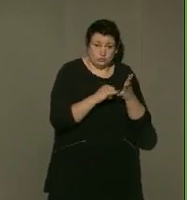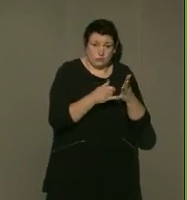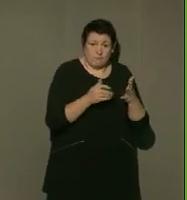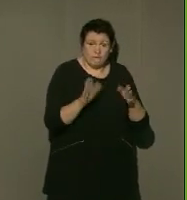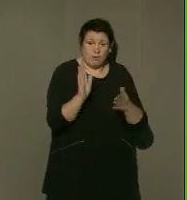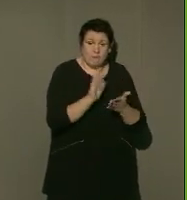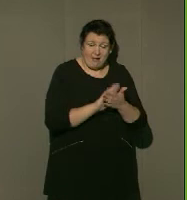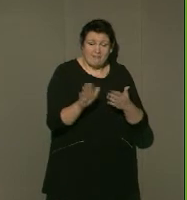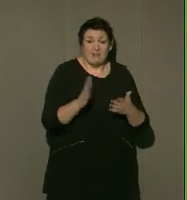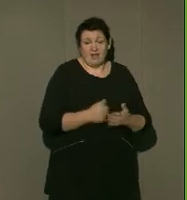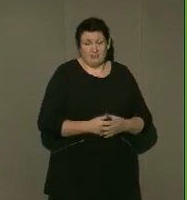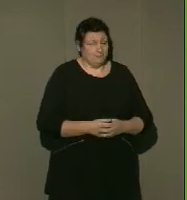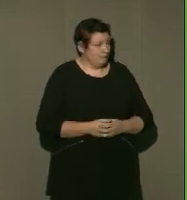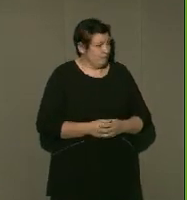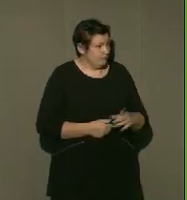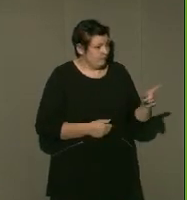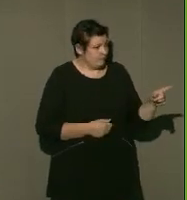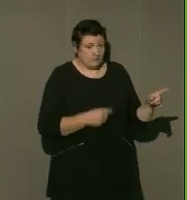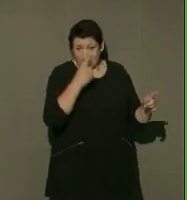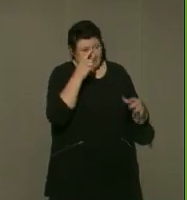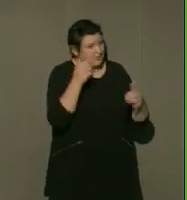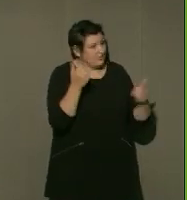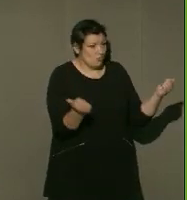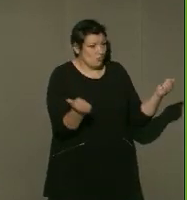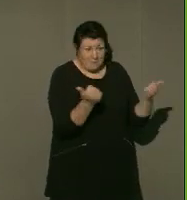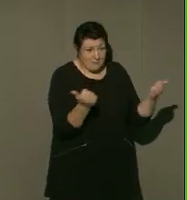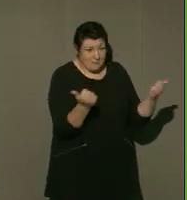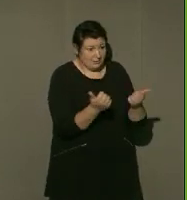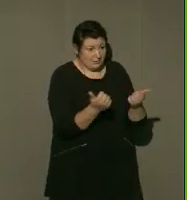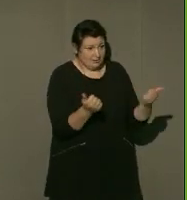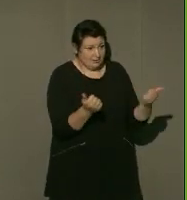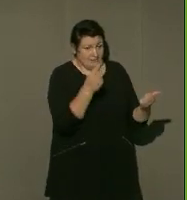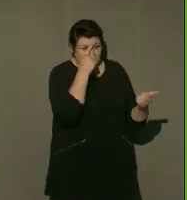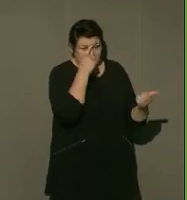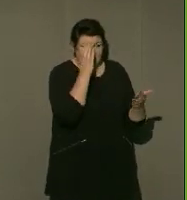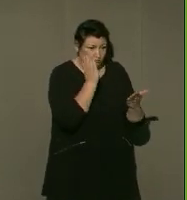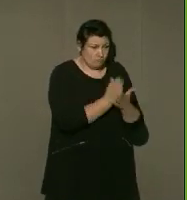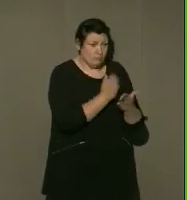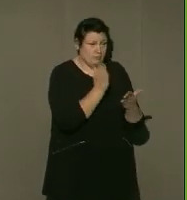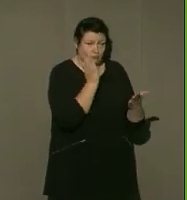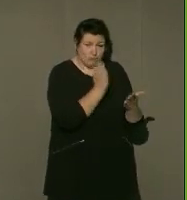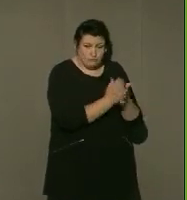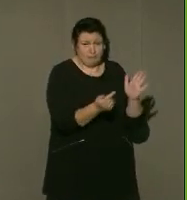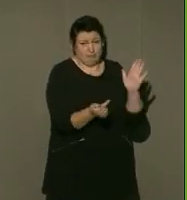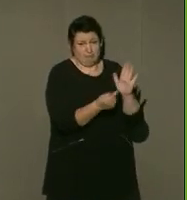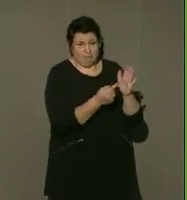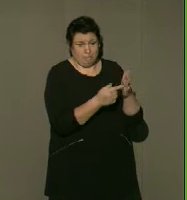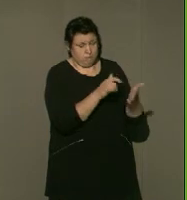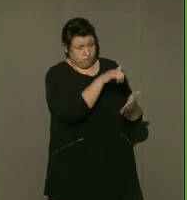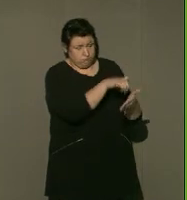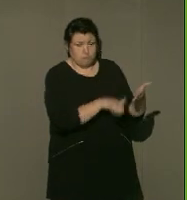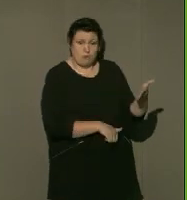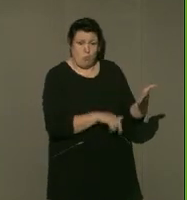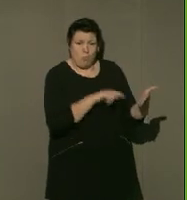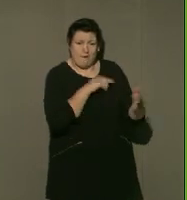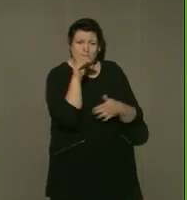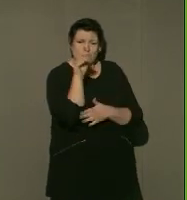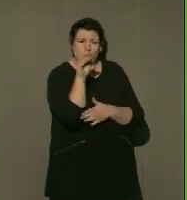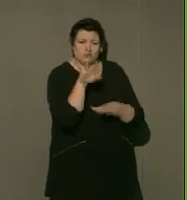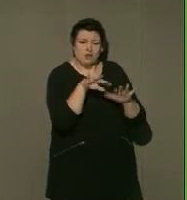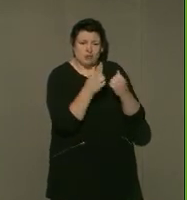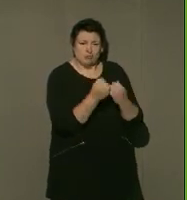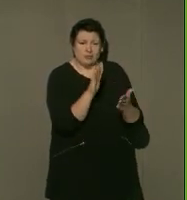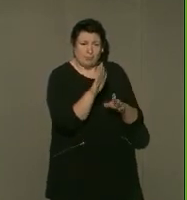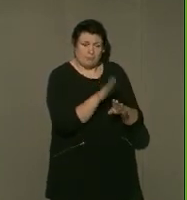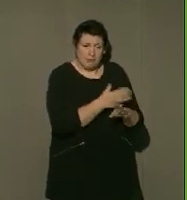Green Party. I think it's incomplete. I think this is an extremely important document for the future of the Green Party, and I think it just needs a bit